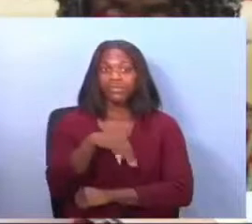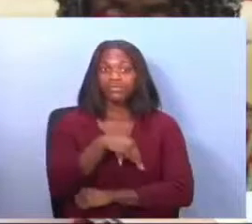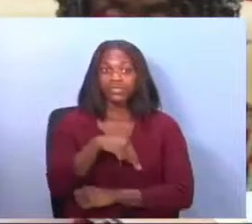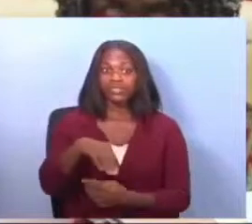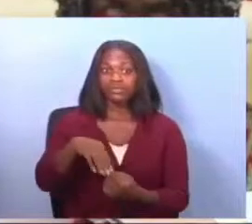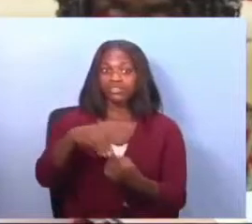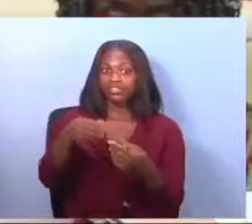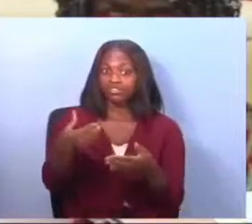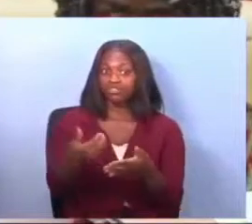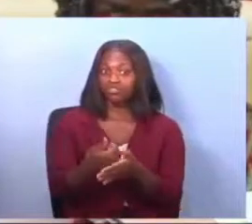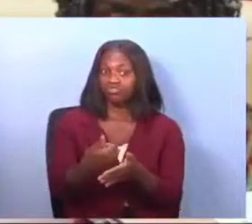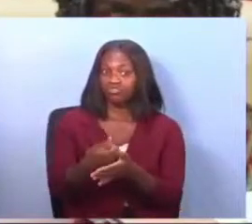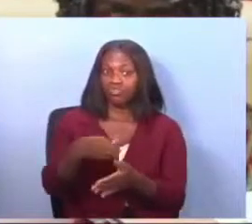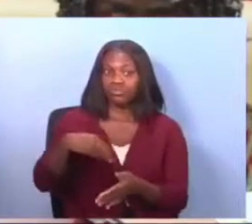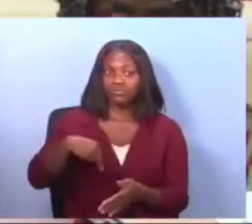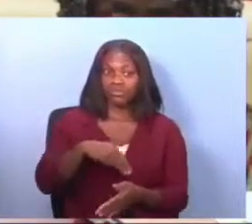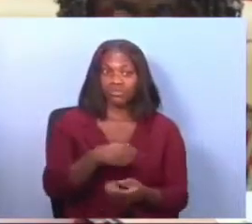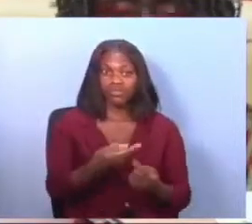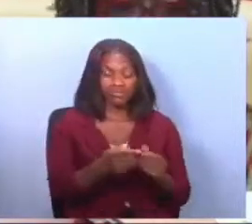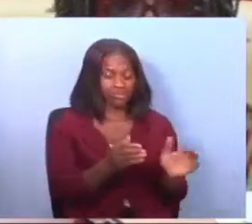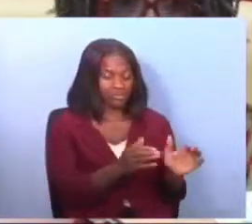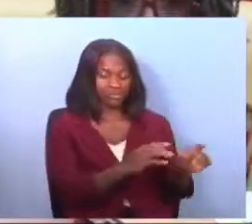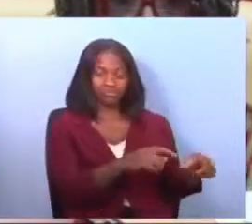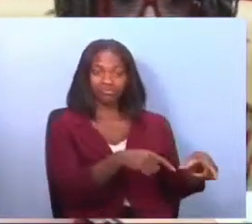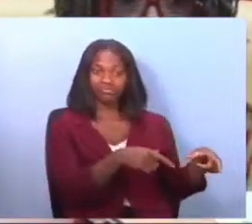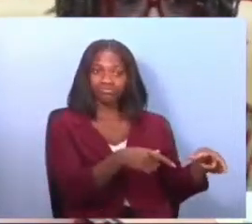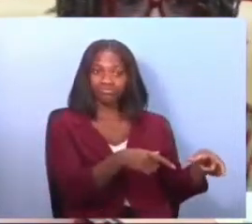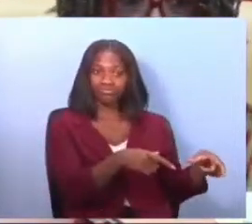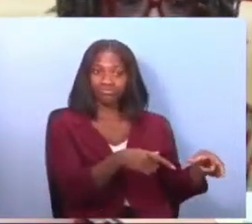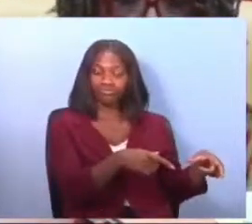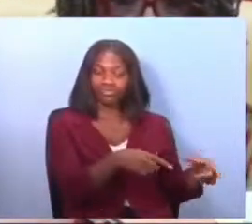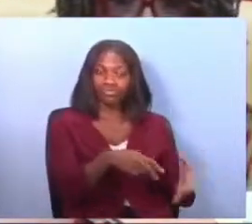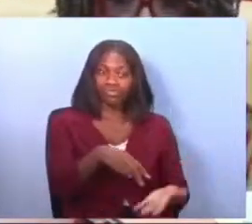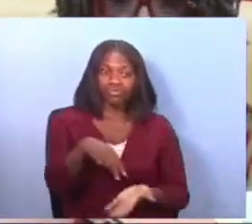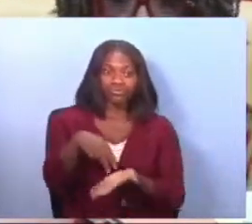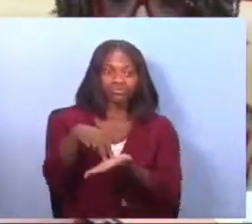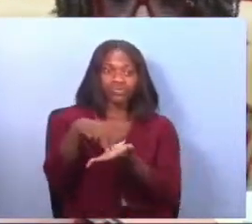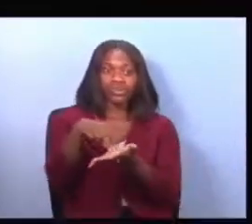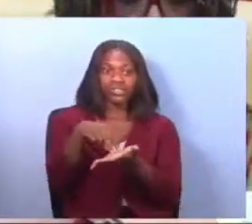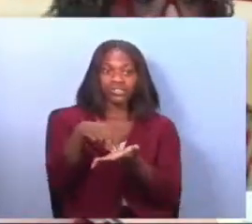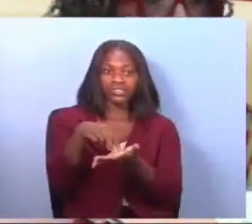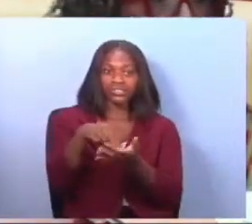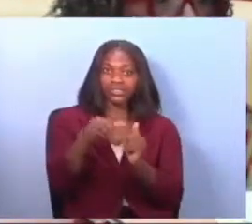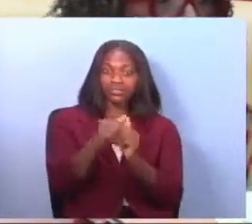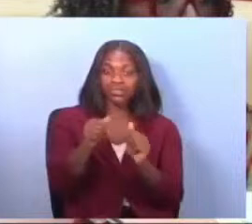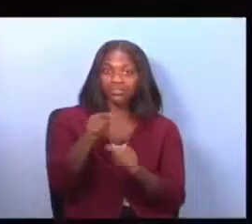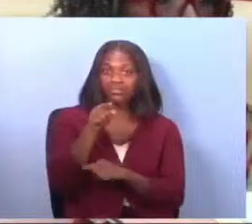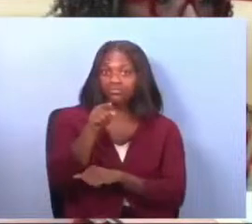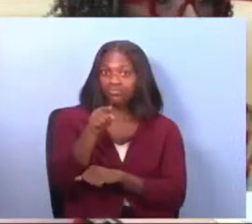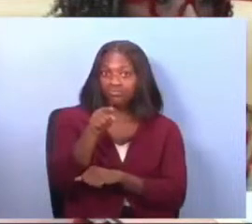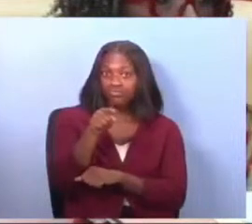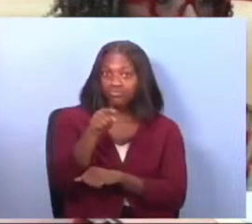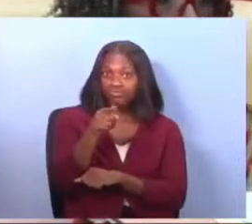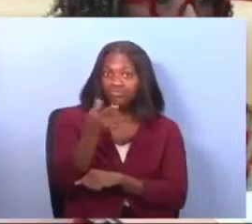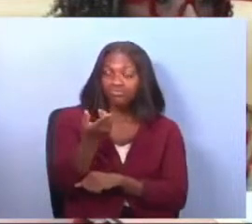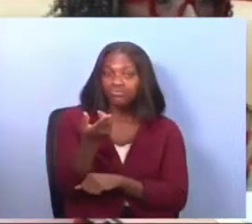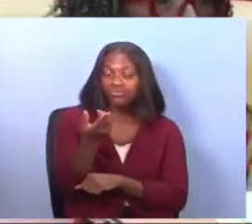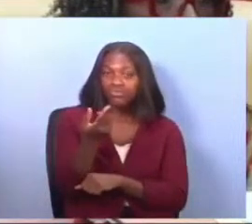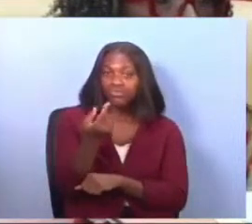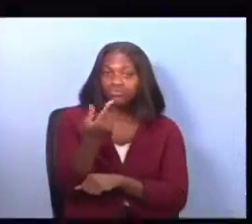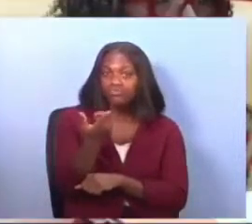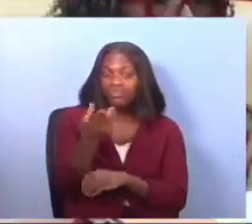new members from the minority side, will rise and without you recognizing them, will start to